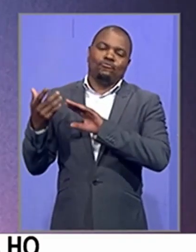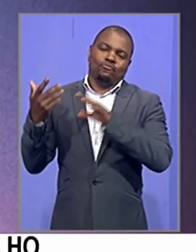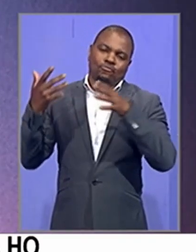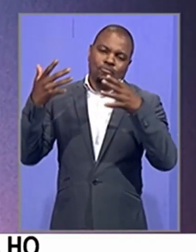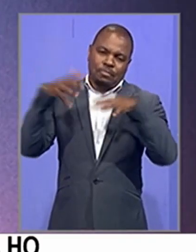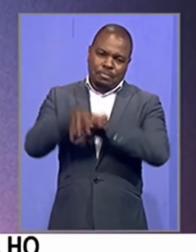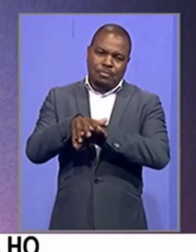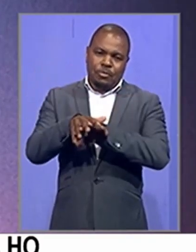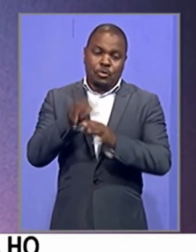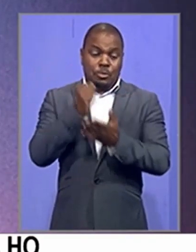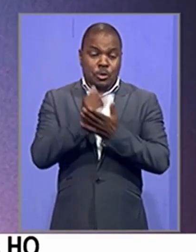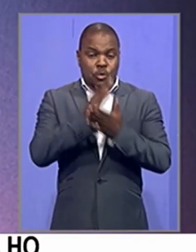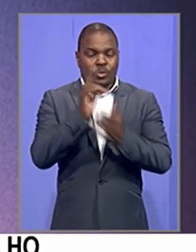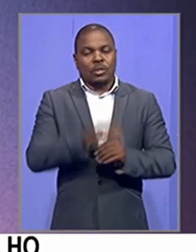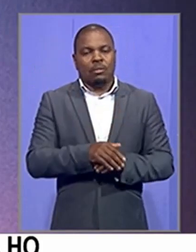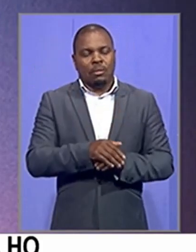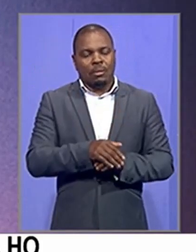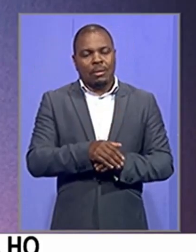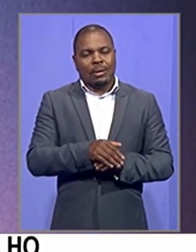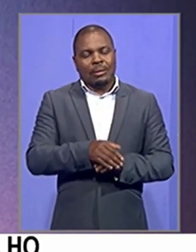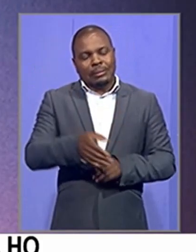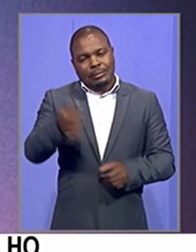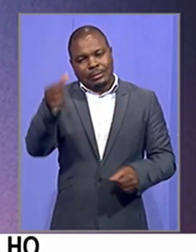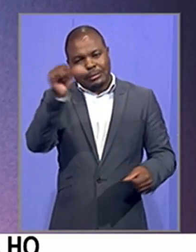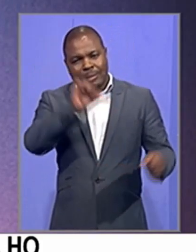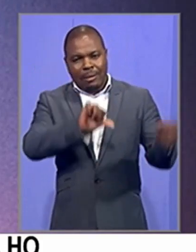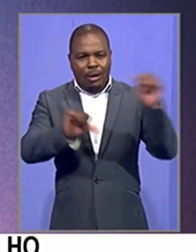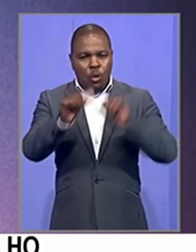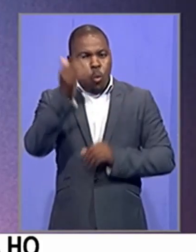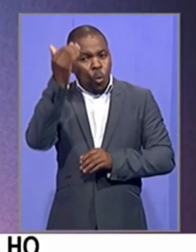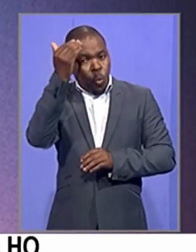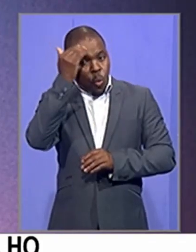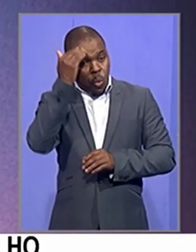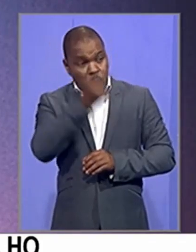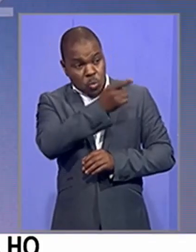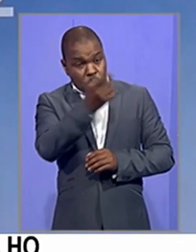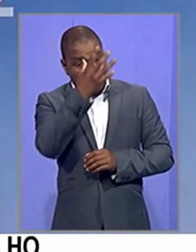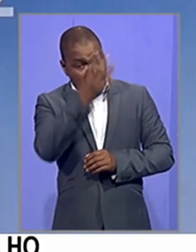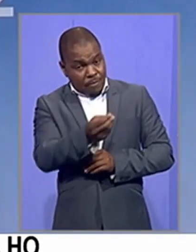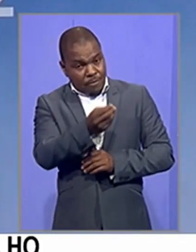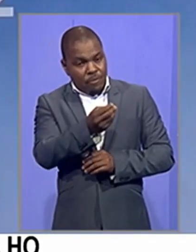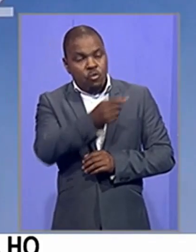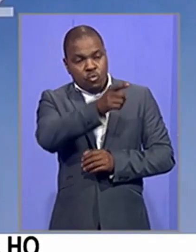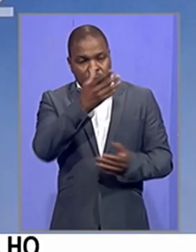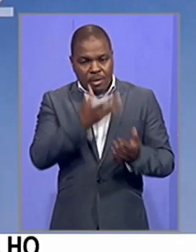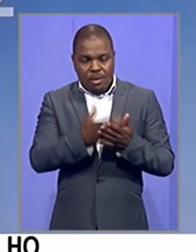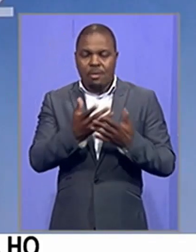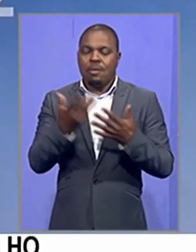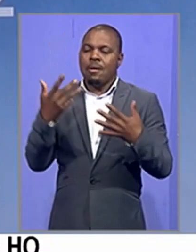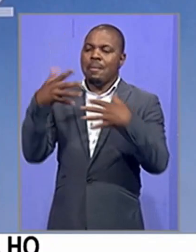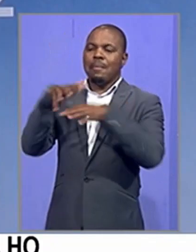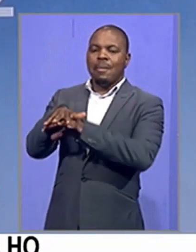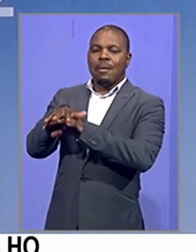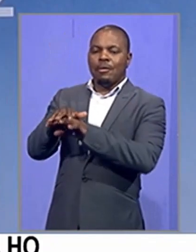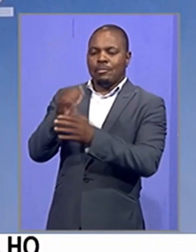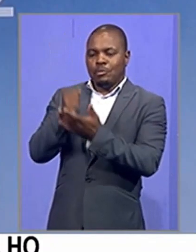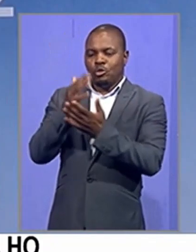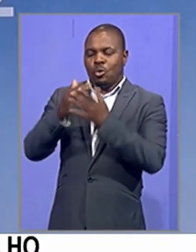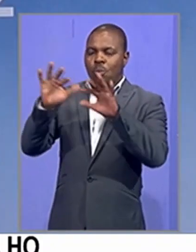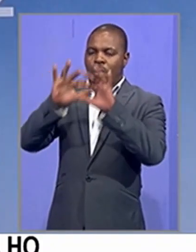that the scientific knowledge that you have is employed to making this world a